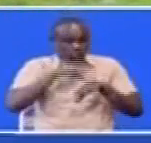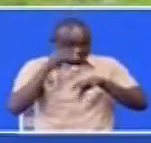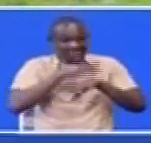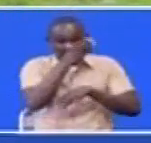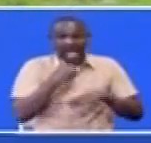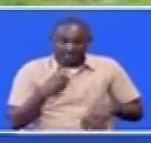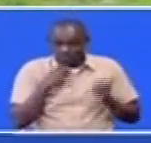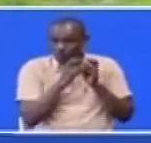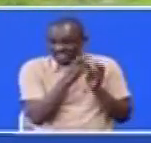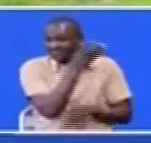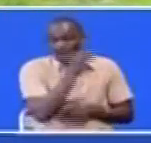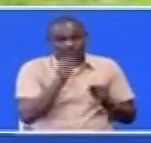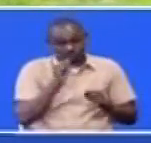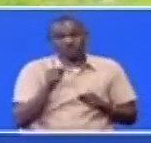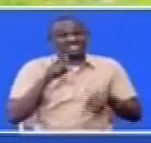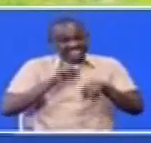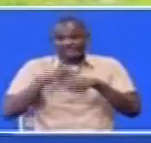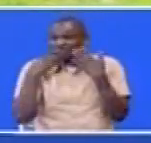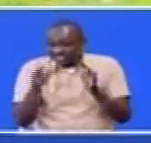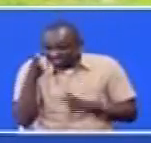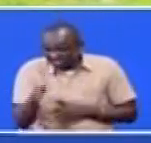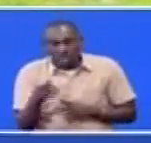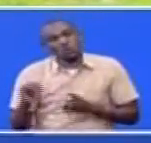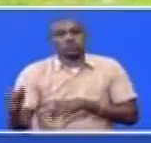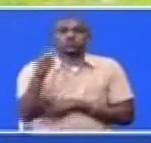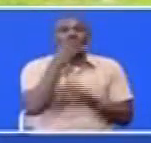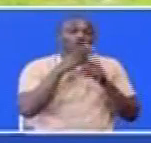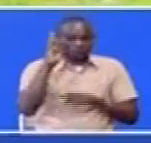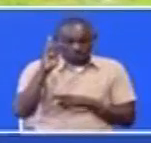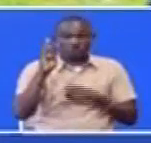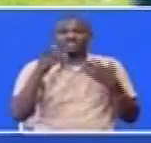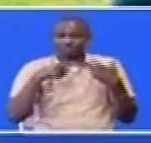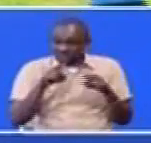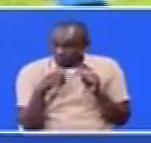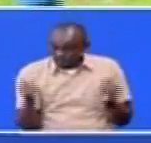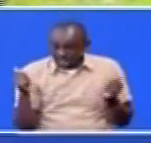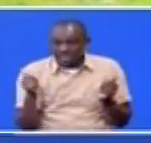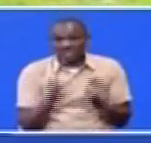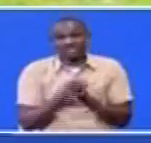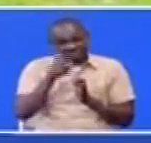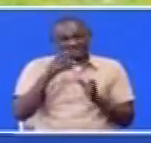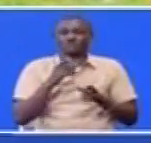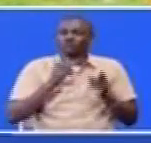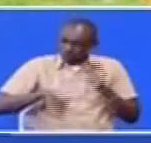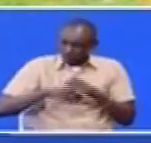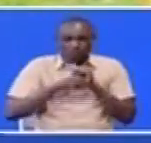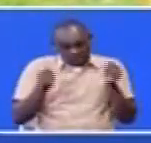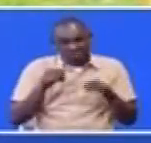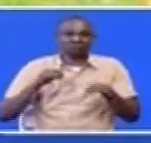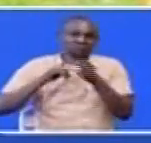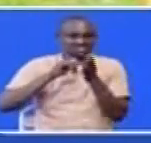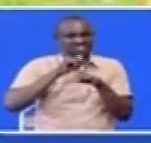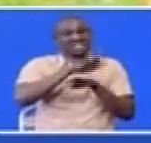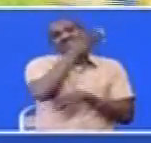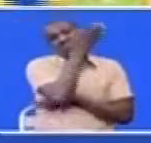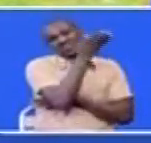countries. When a kid finishes Form 4 and is really talented in football, we have some clubs